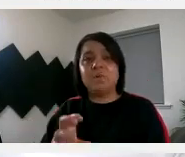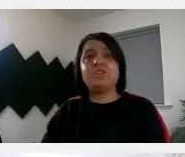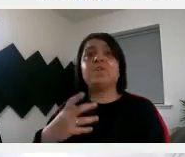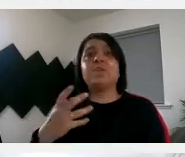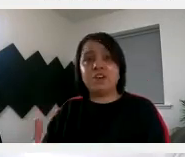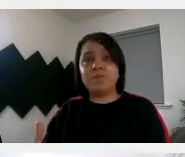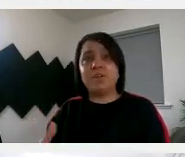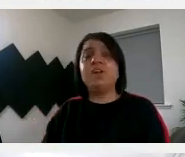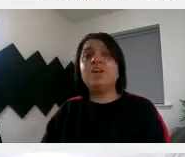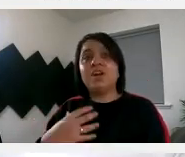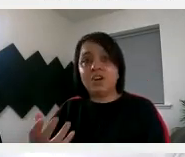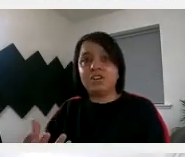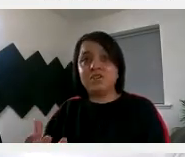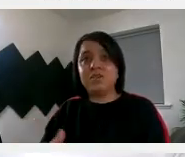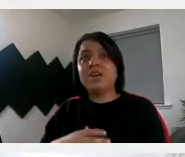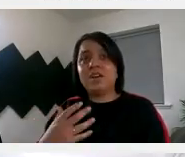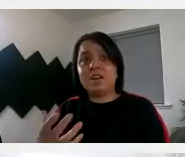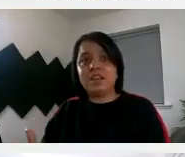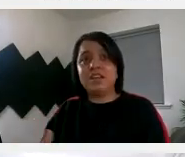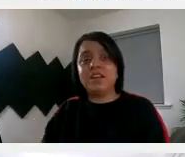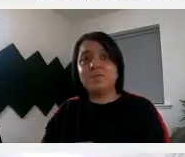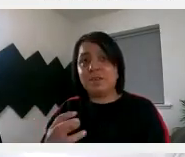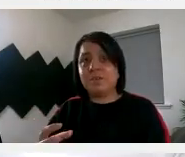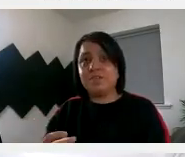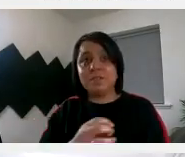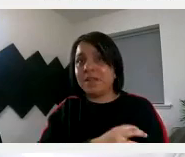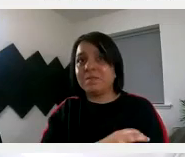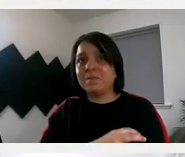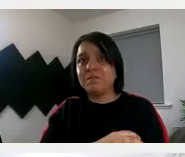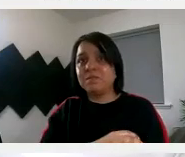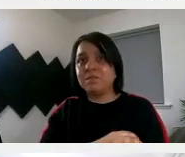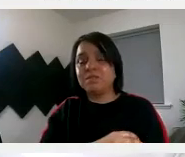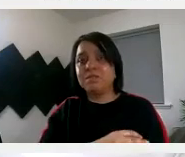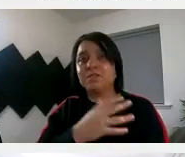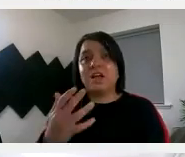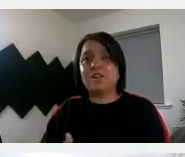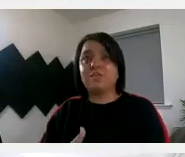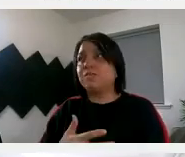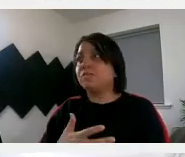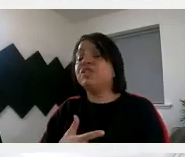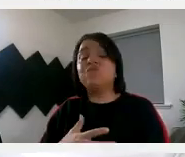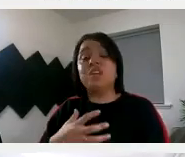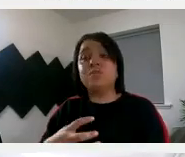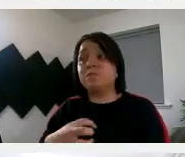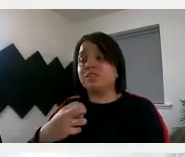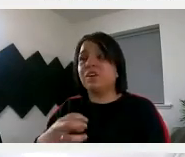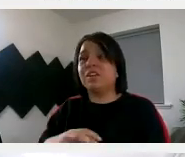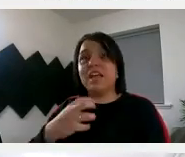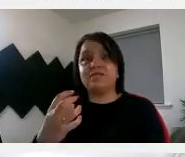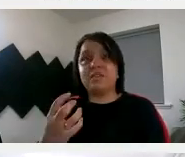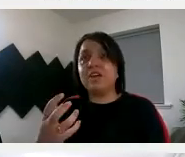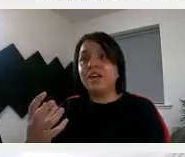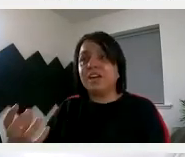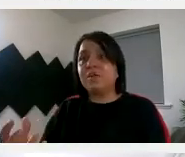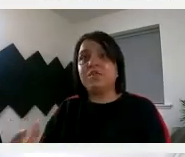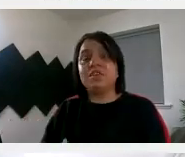I picked up Punjabi, Urdu, Hindi, and Meepuri from them. So which is really good because I've got the